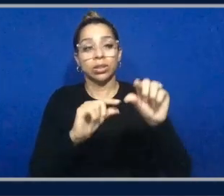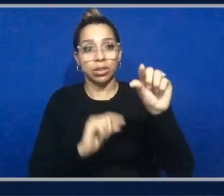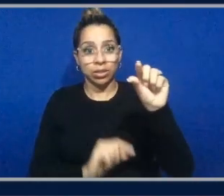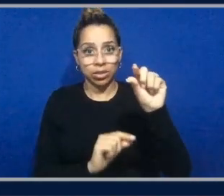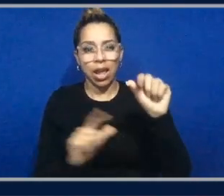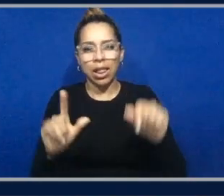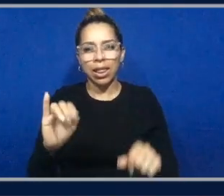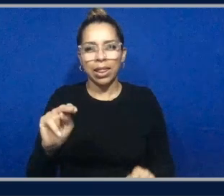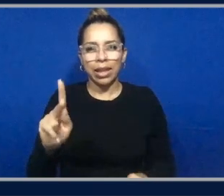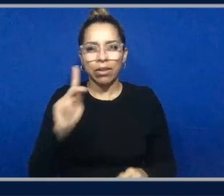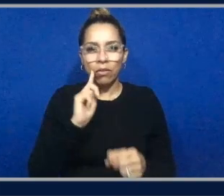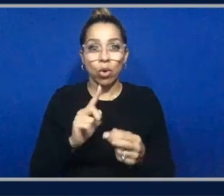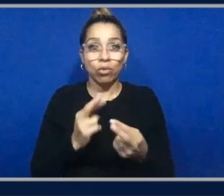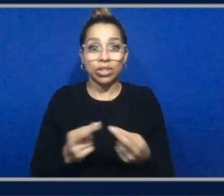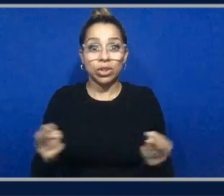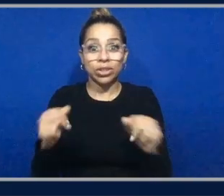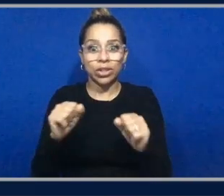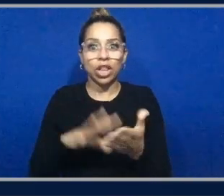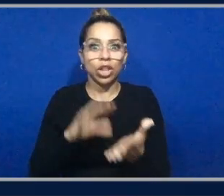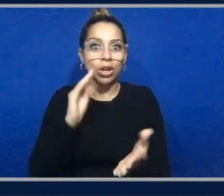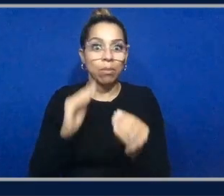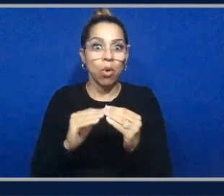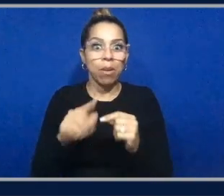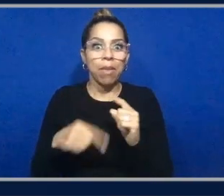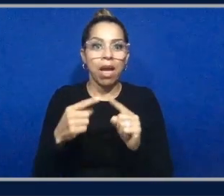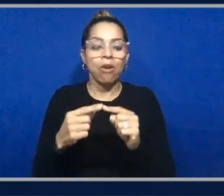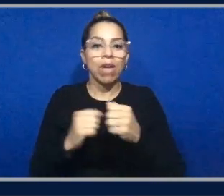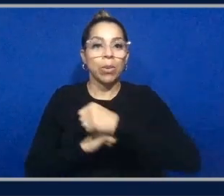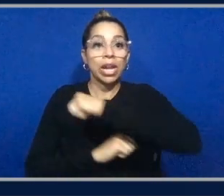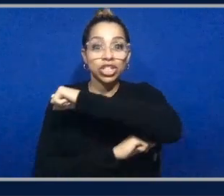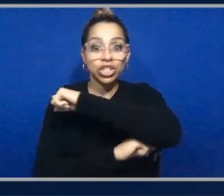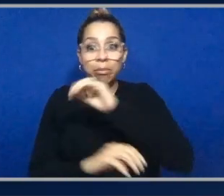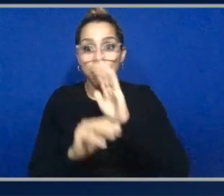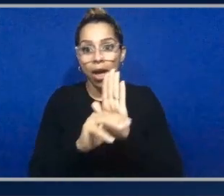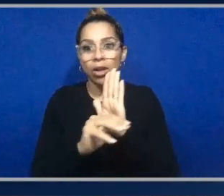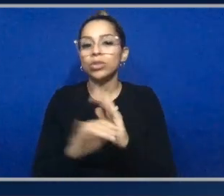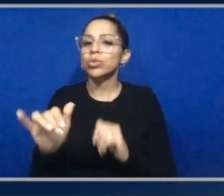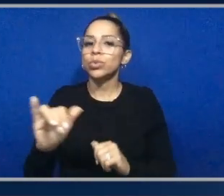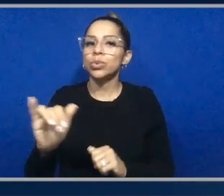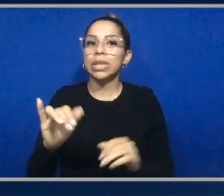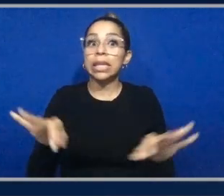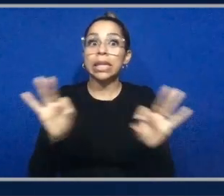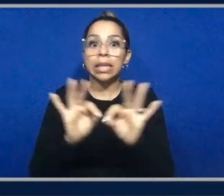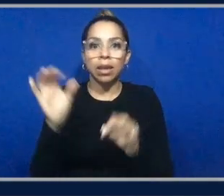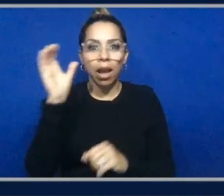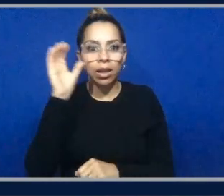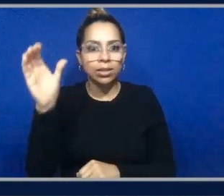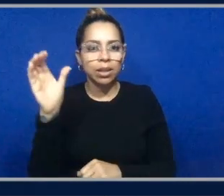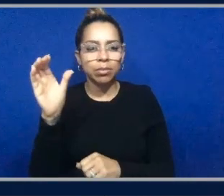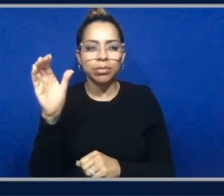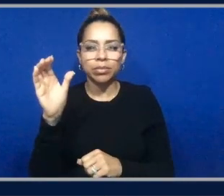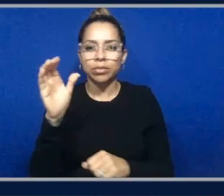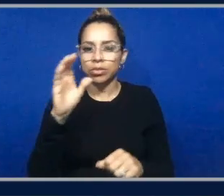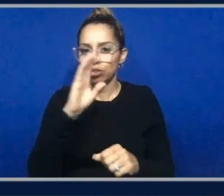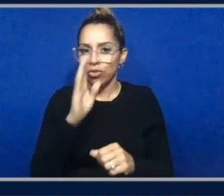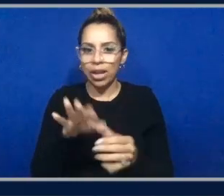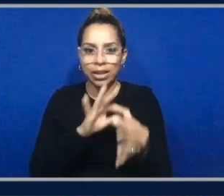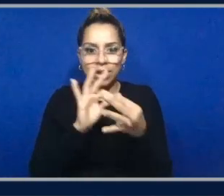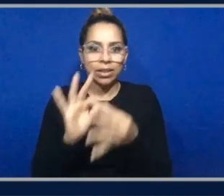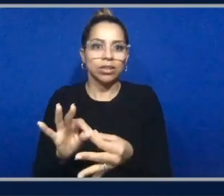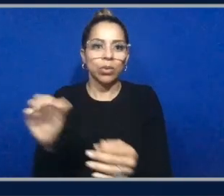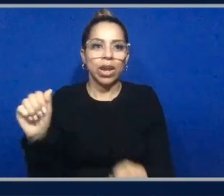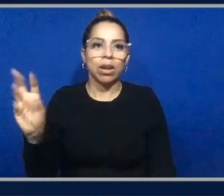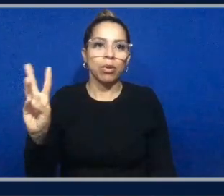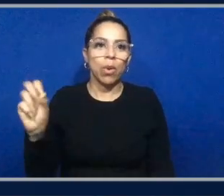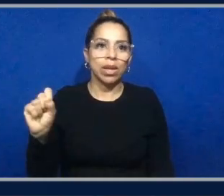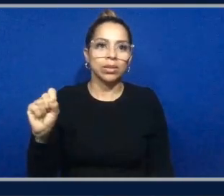foundation models and even the key concepts directly into the official AWS documentation. And we can see here the